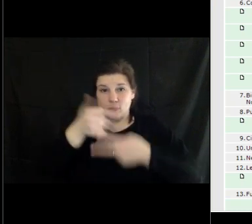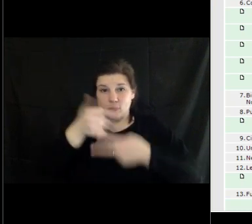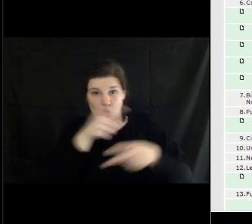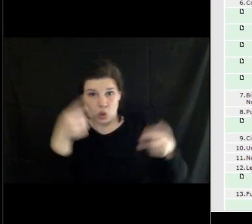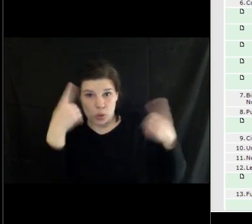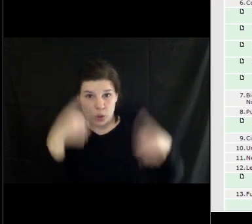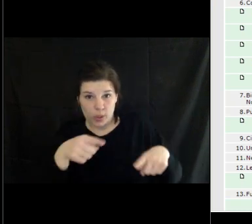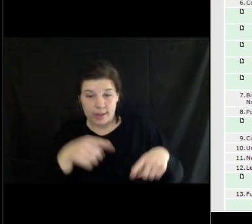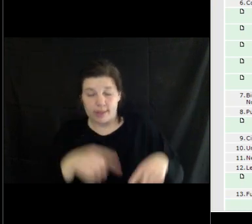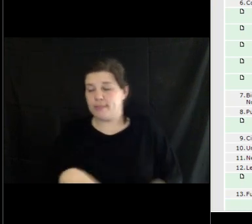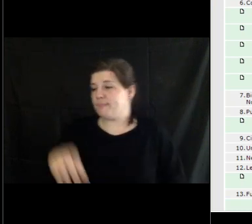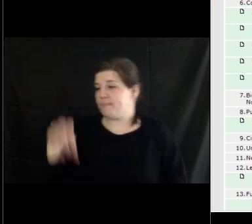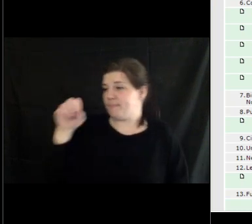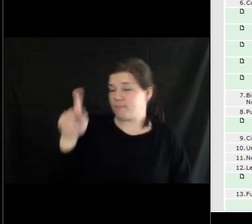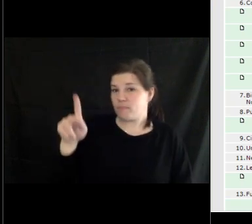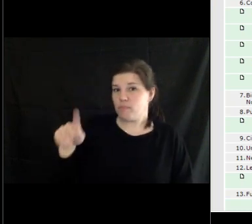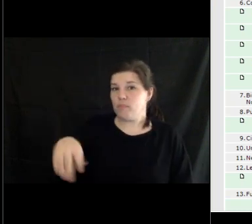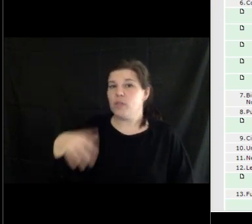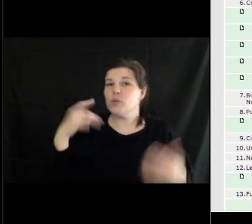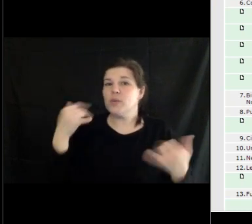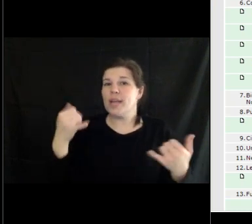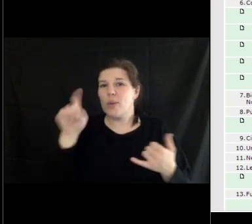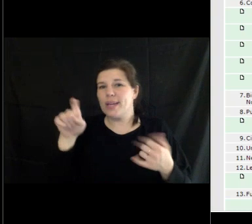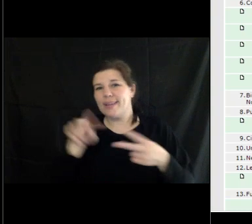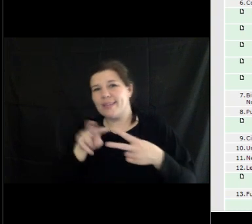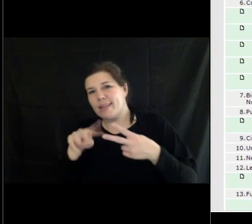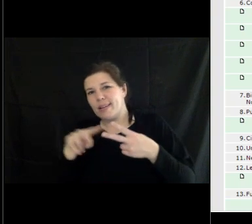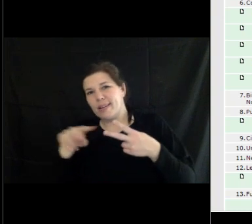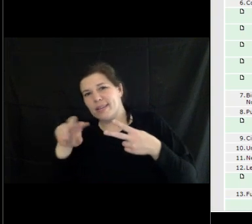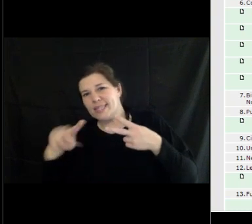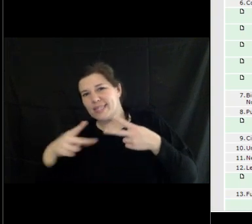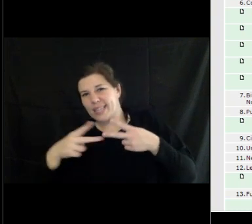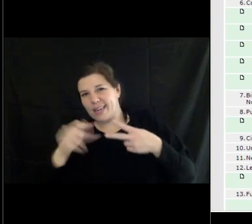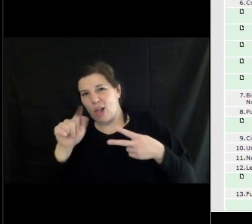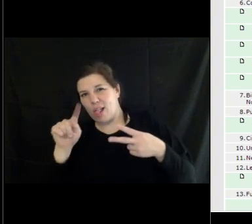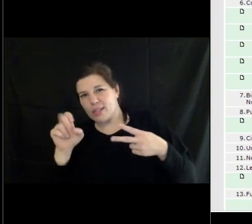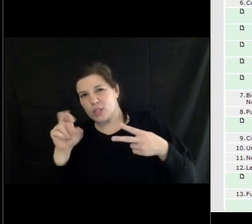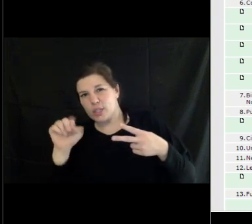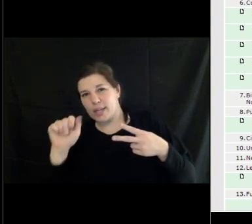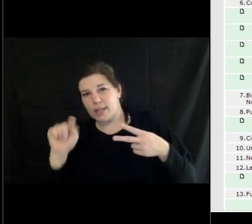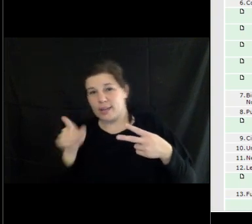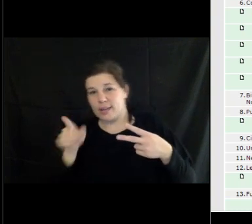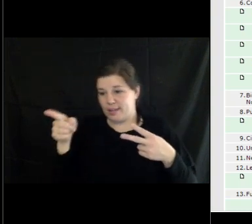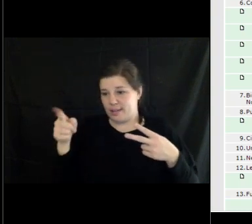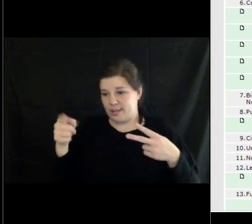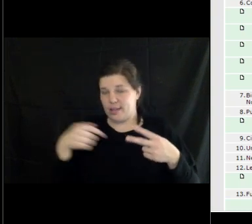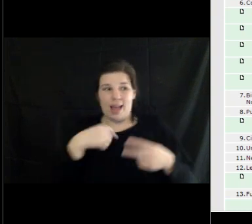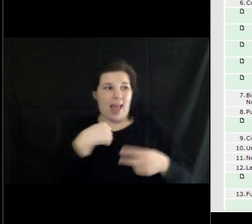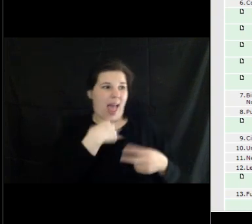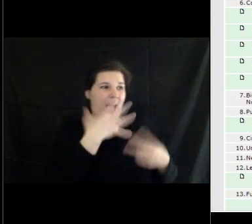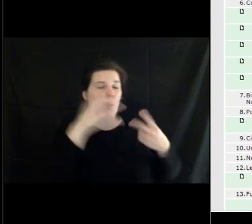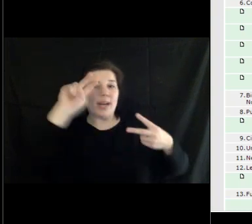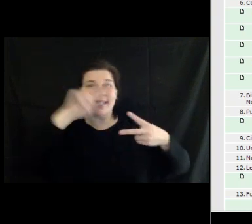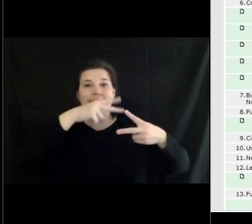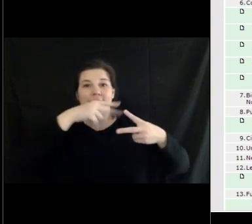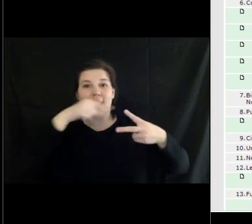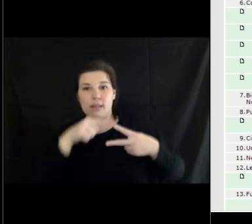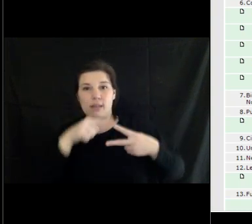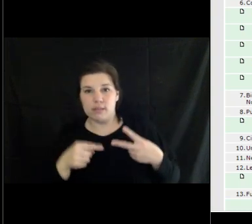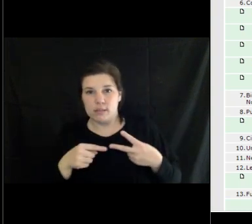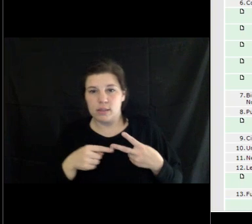right. So we need someone else to be an alternate. Oh. Would you like to be the alternate, Vice Mayor? I was gonna second that. Okay. Well, let's